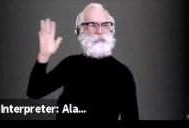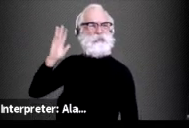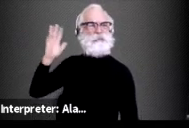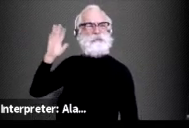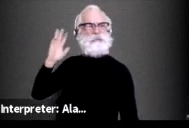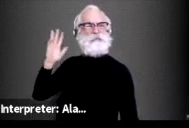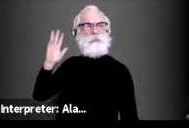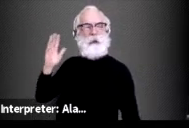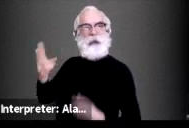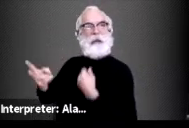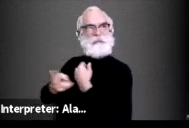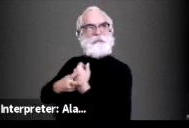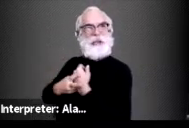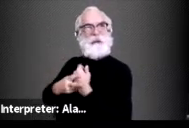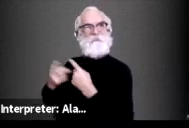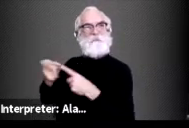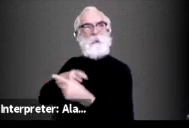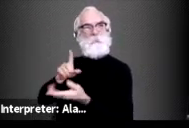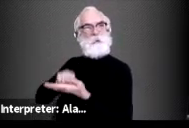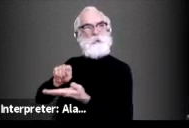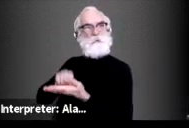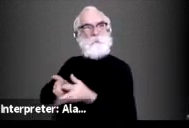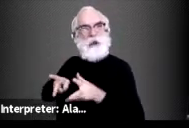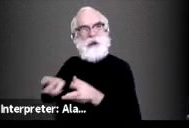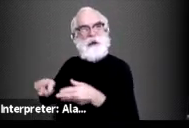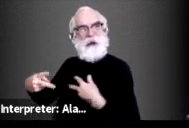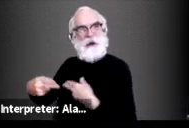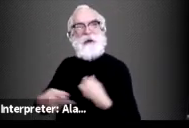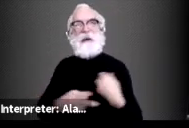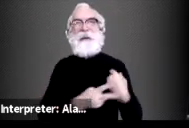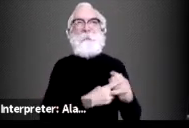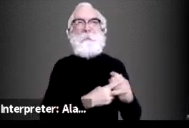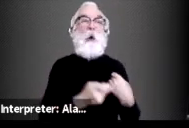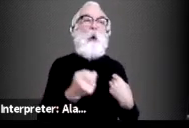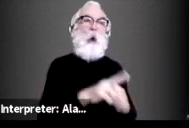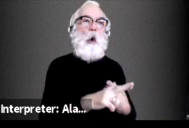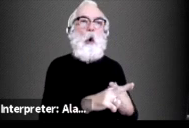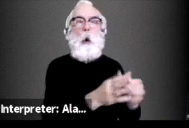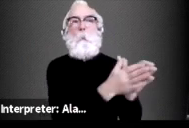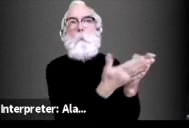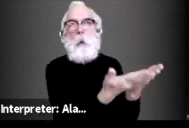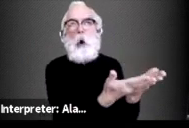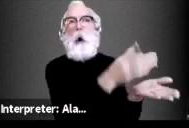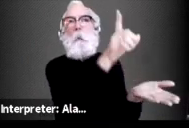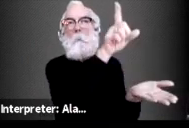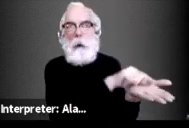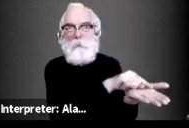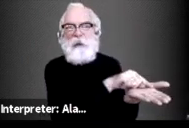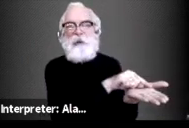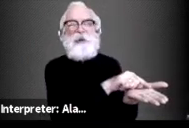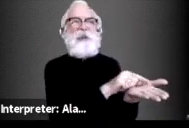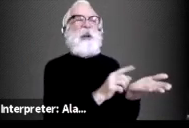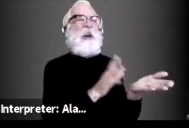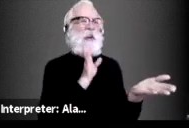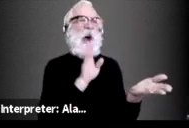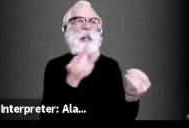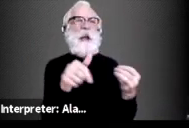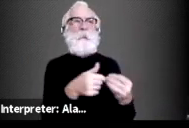newspapers or magazines, or cartoons that were republished in books as part of the commentary on historical events.